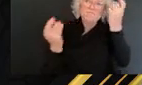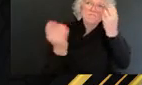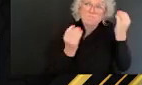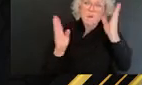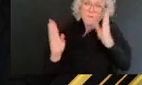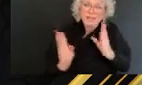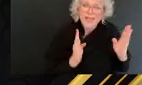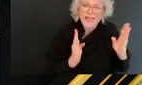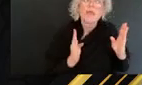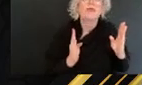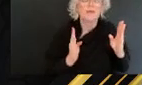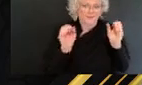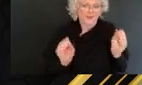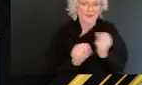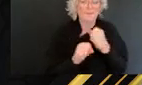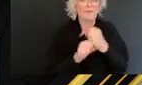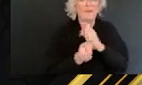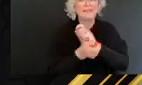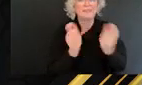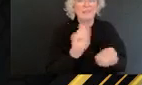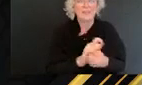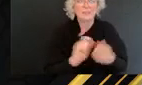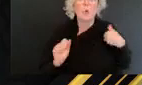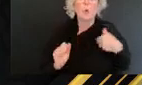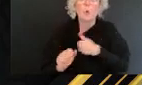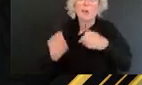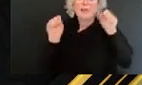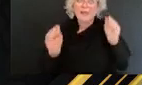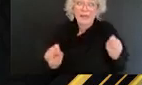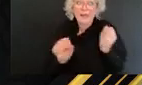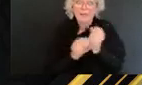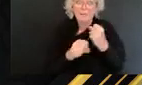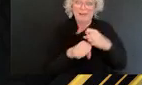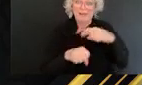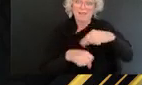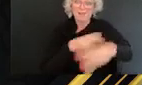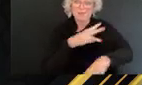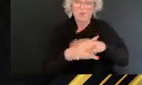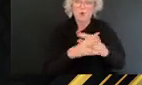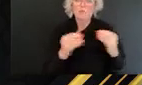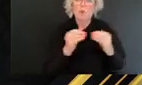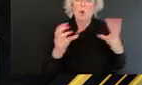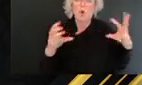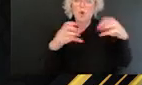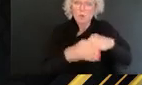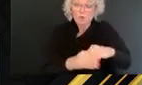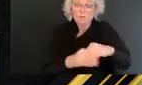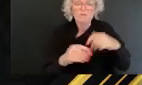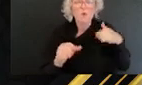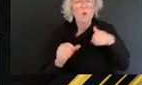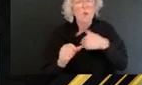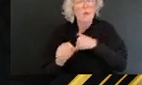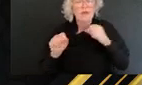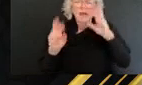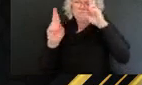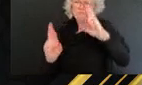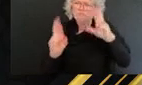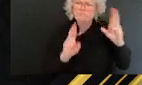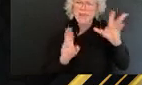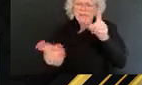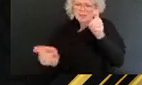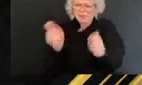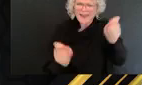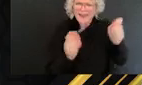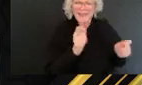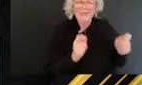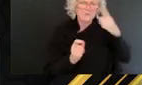change. Together, we can make this world more inclusive, respecting and adapting to the differences among